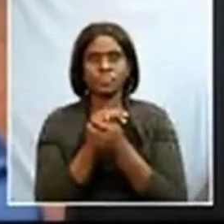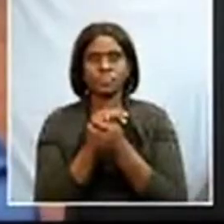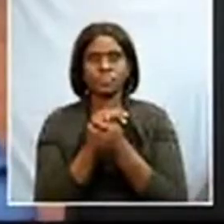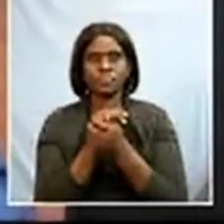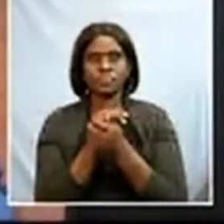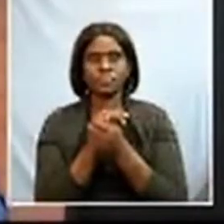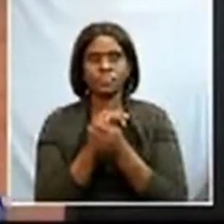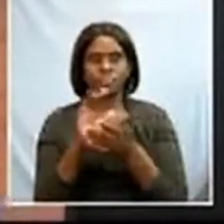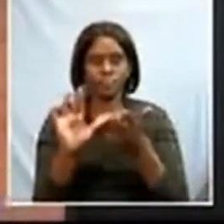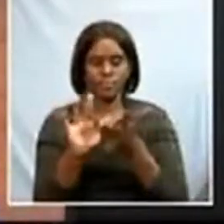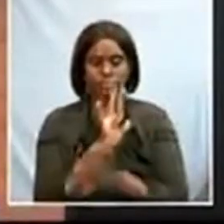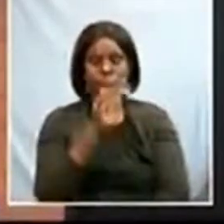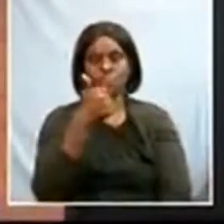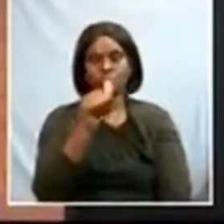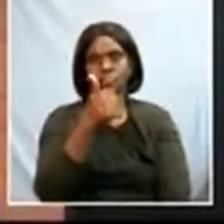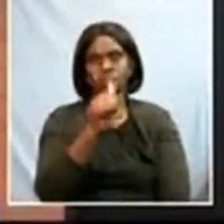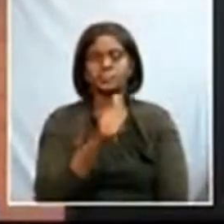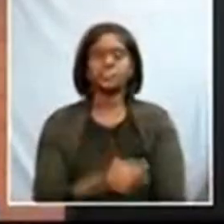page 10.